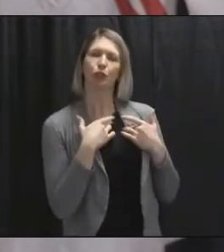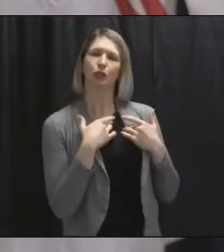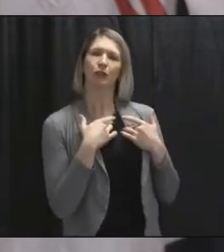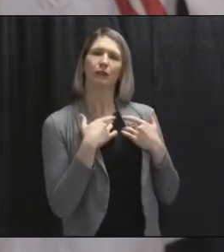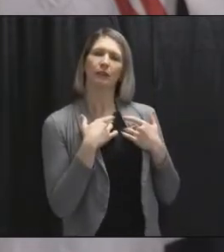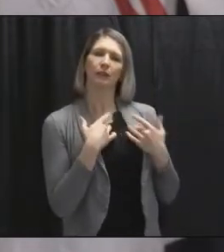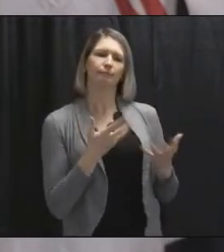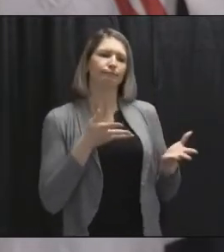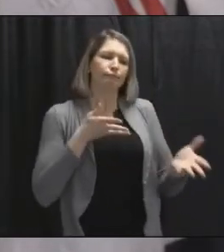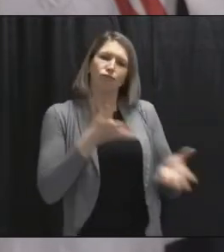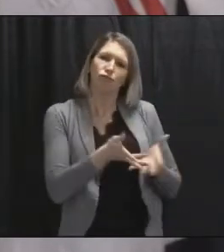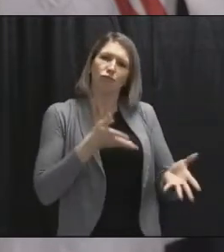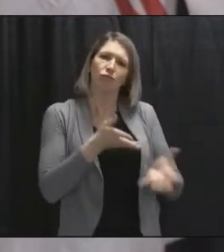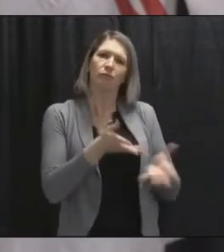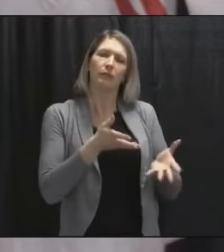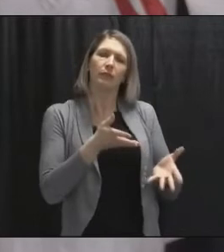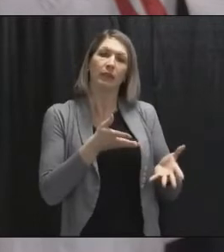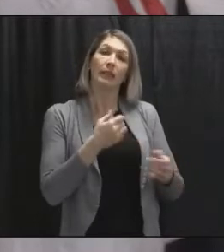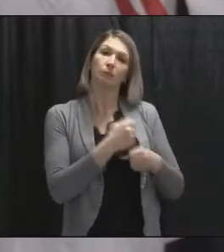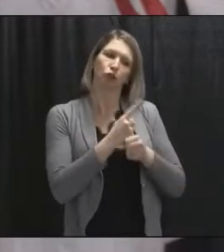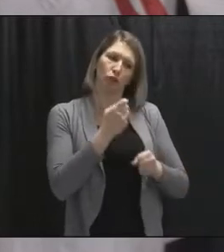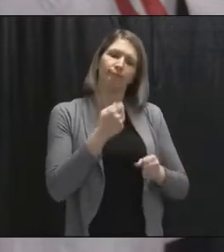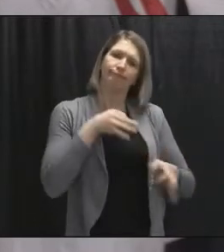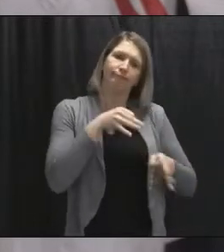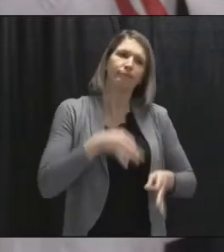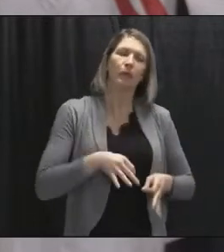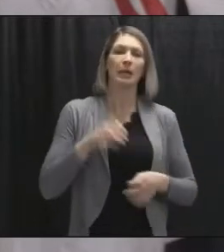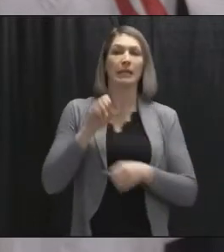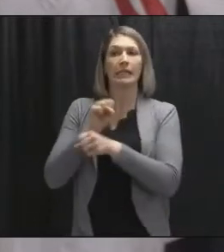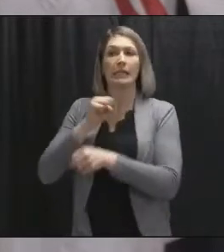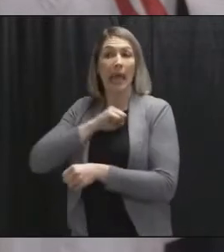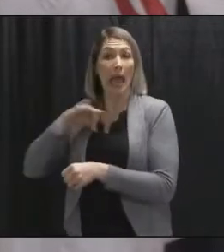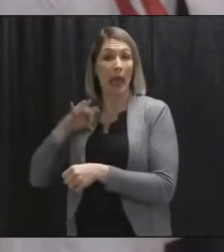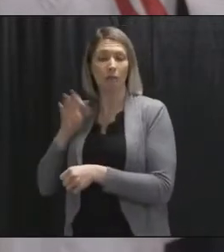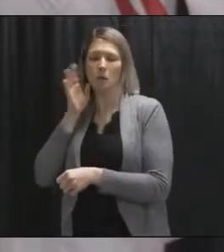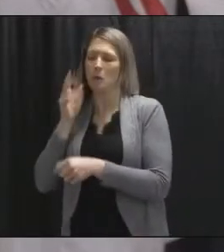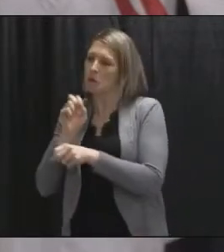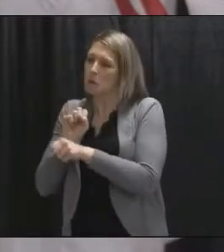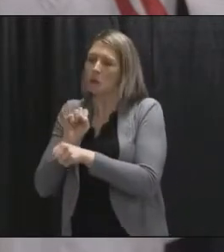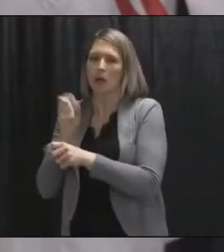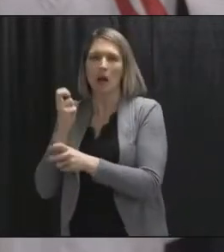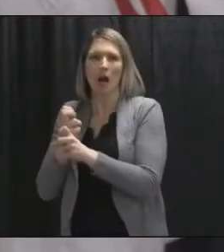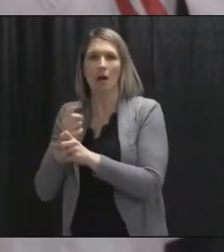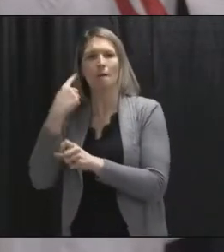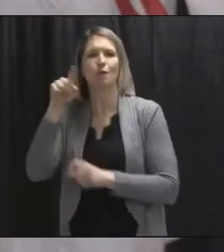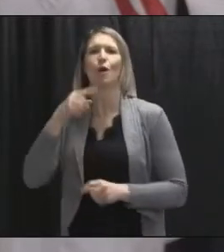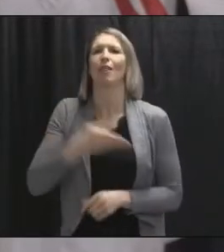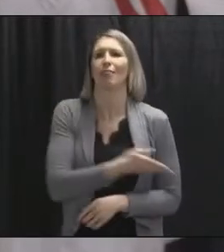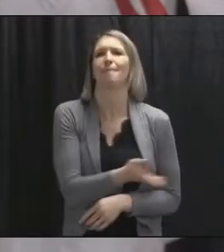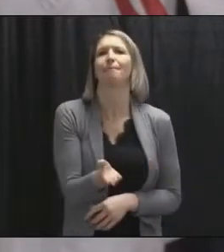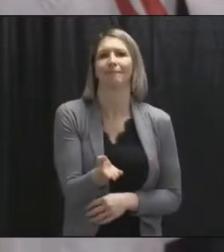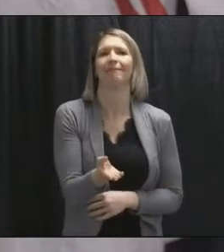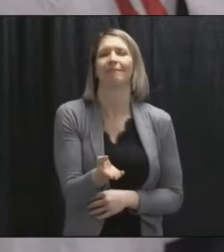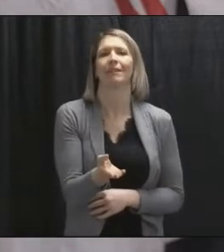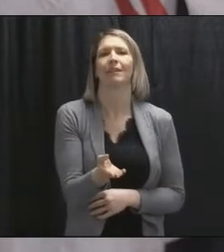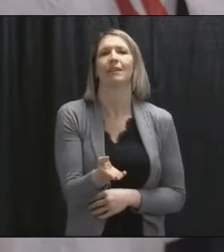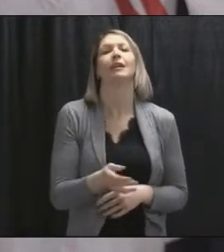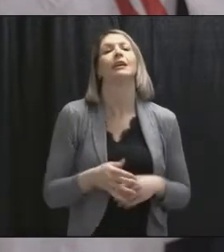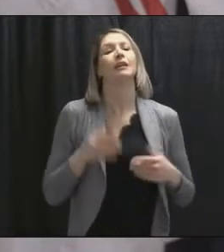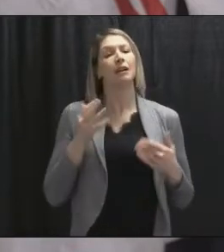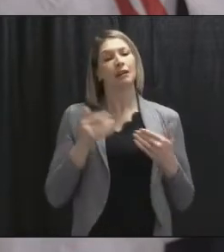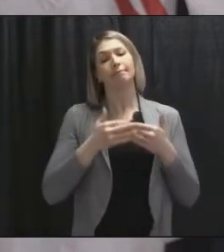hard every day to keep them safe. And there will come a time again when they will be able to resume their lives doing all of the things